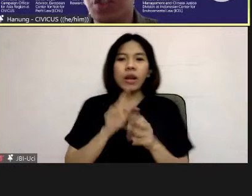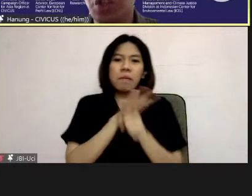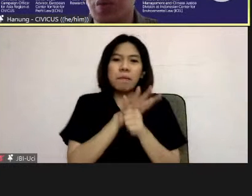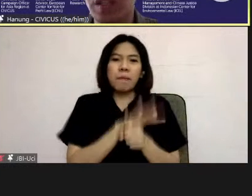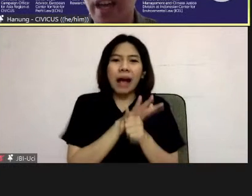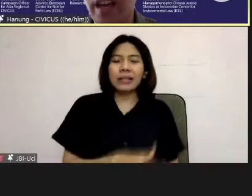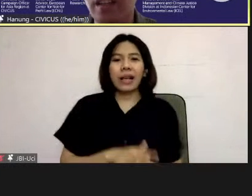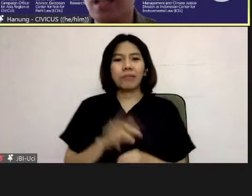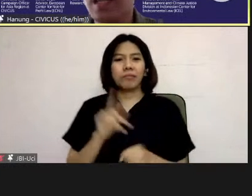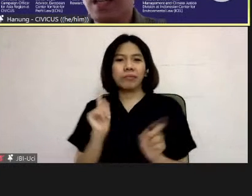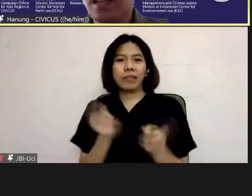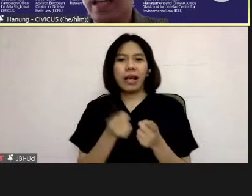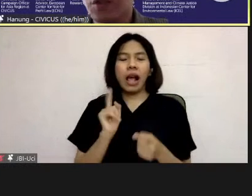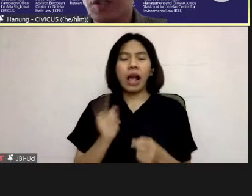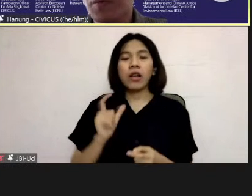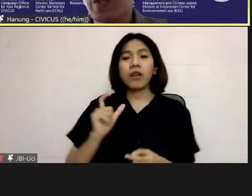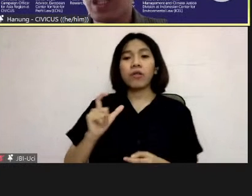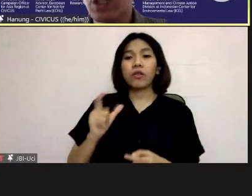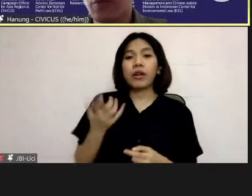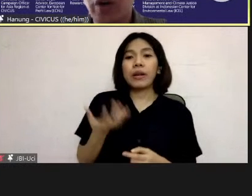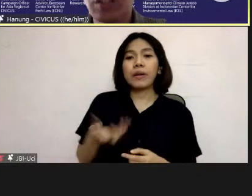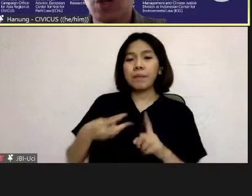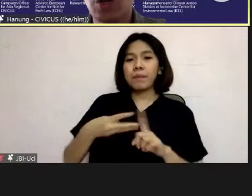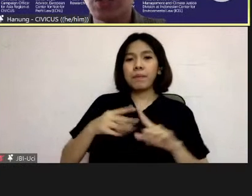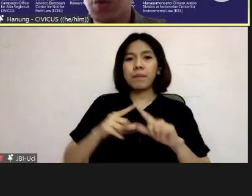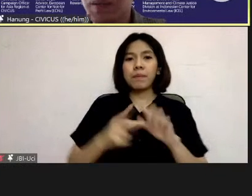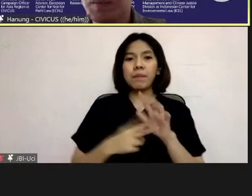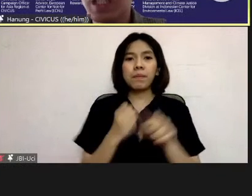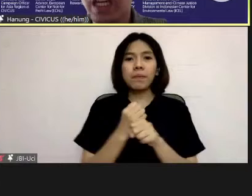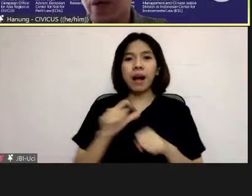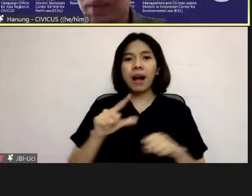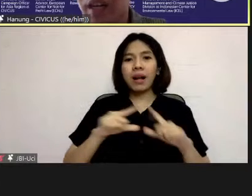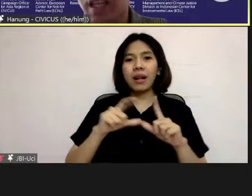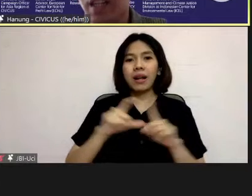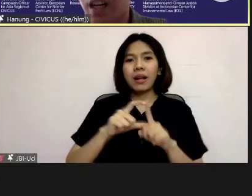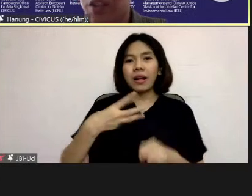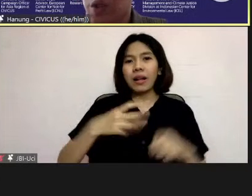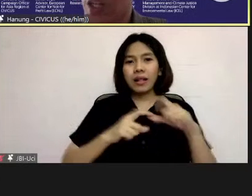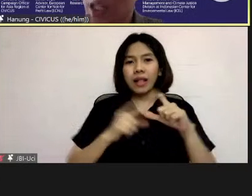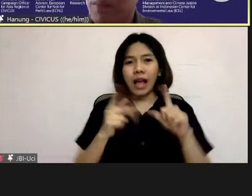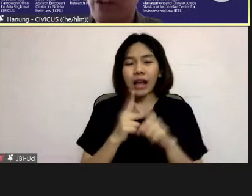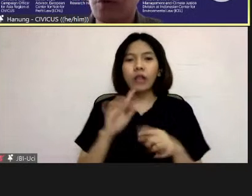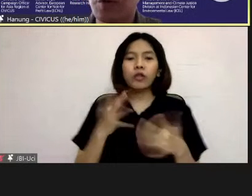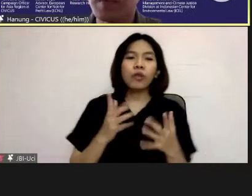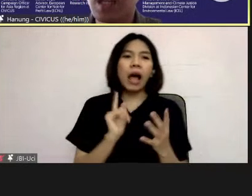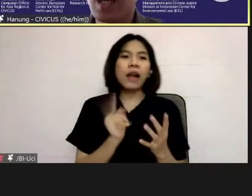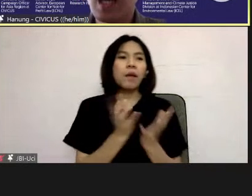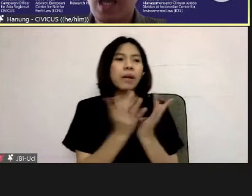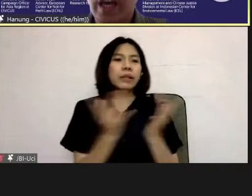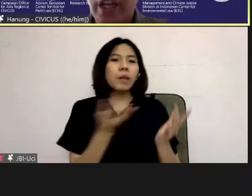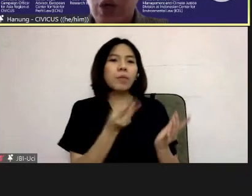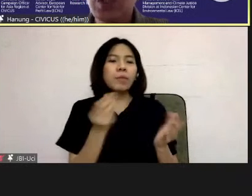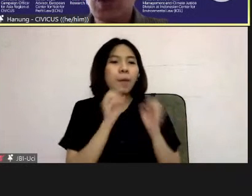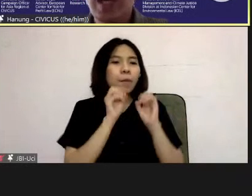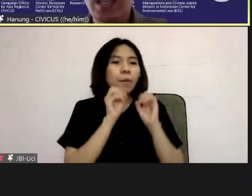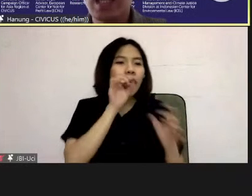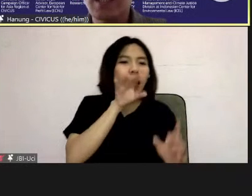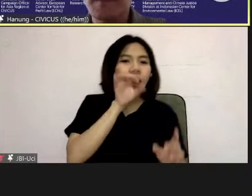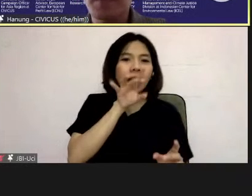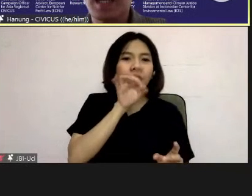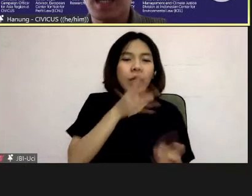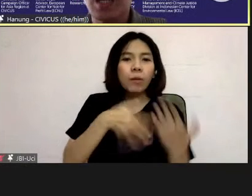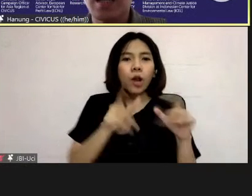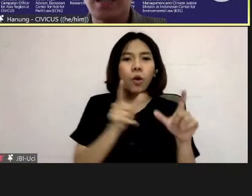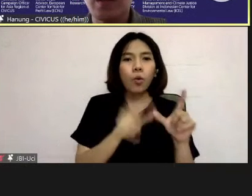the Digital Security Act that curb critical voices on social media, websites, and other online platforms. And also in